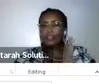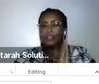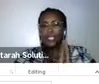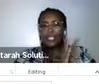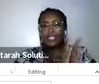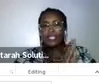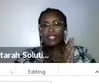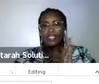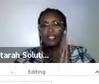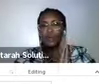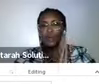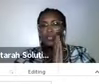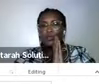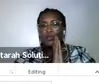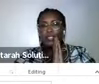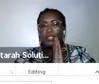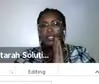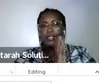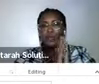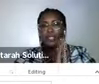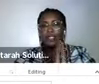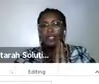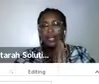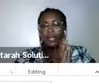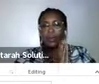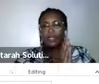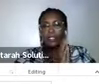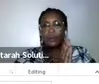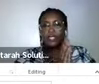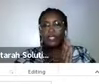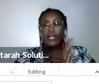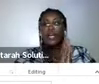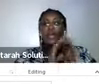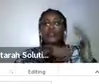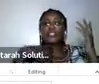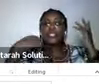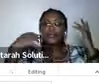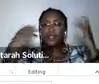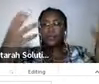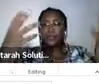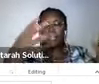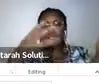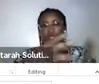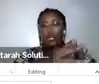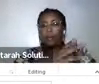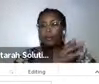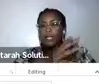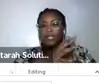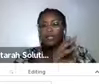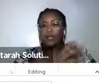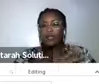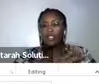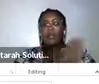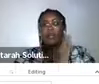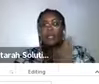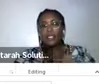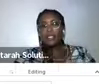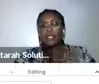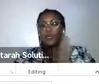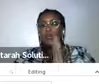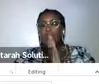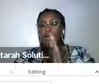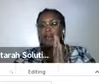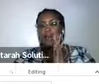guys, if you have anything that is requiring you to get in touch with a sign language interpreter, or you just want to be intentional about being inclusive,